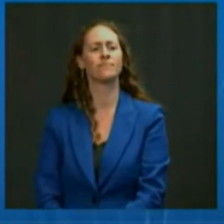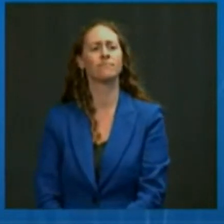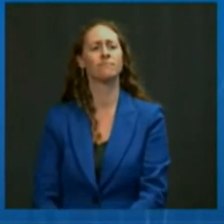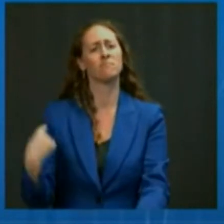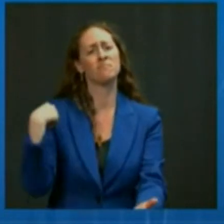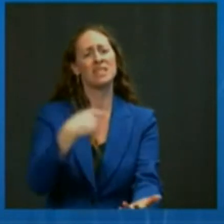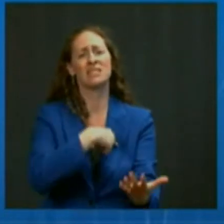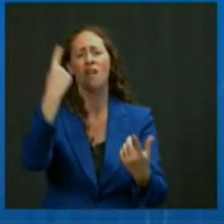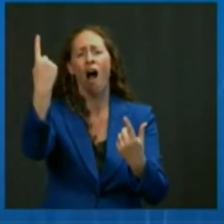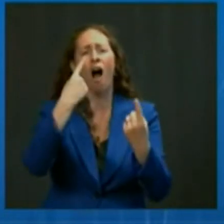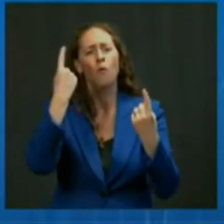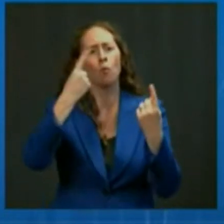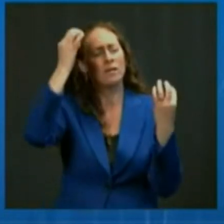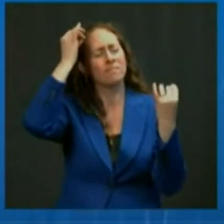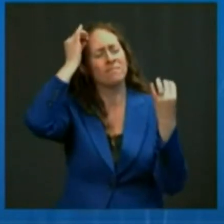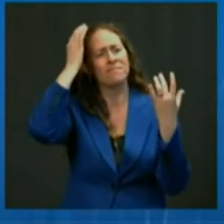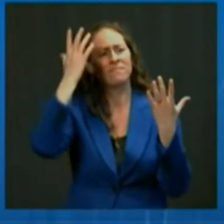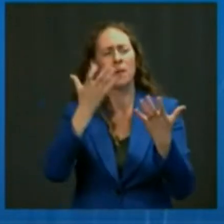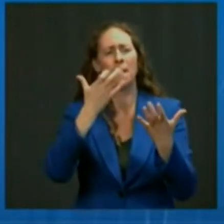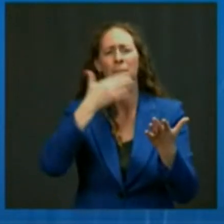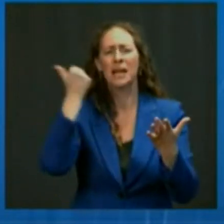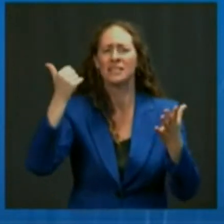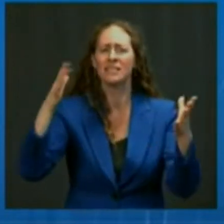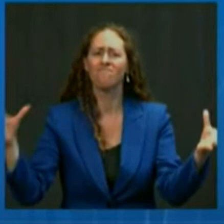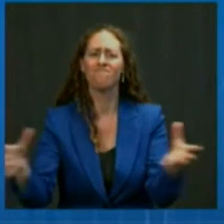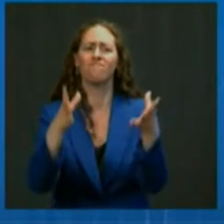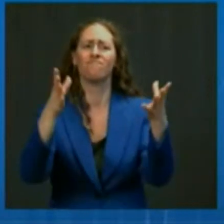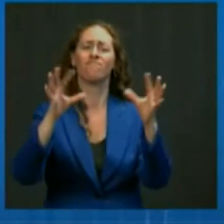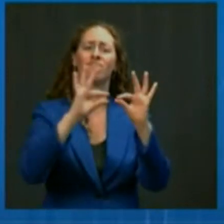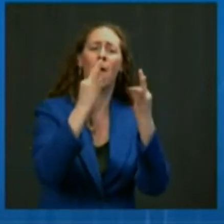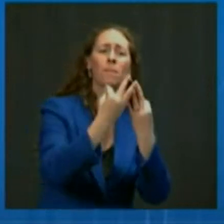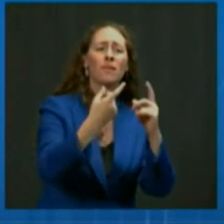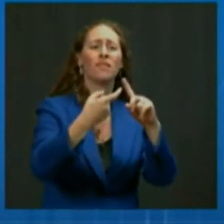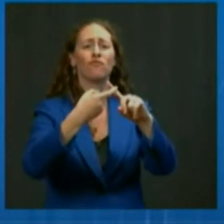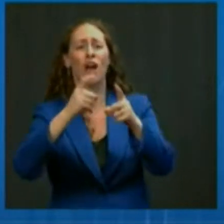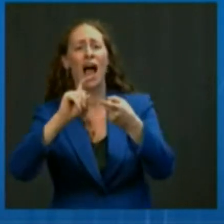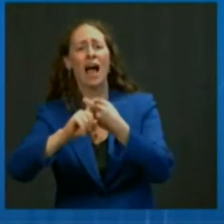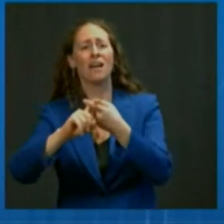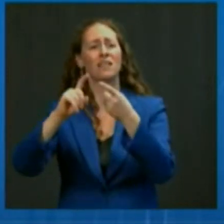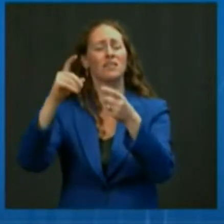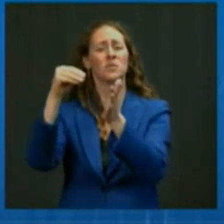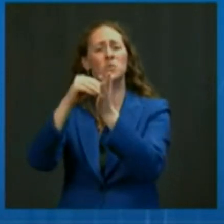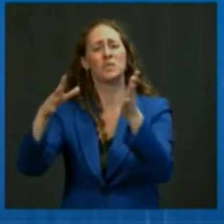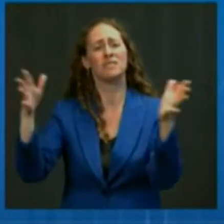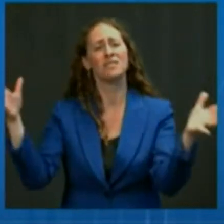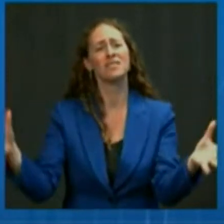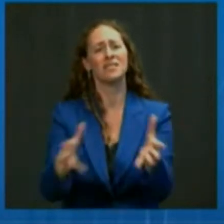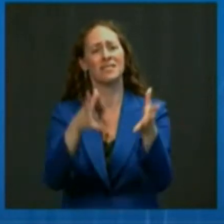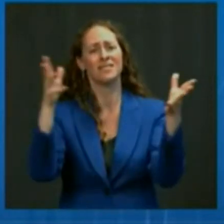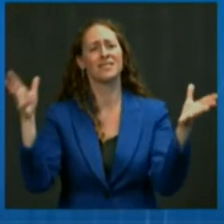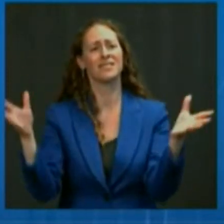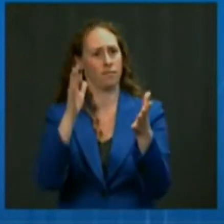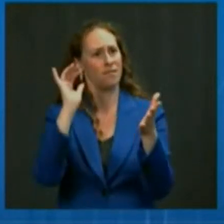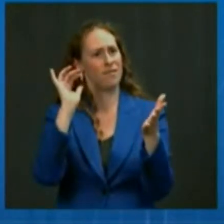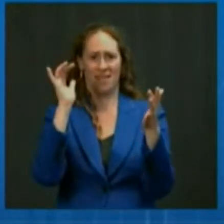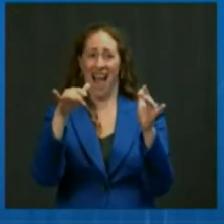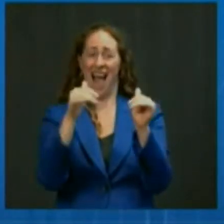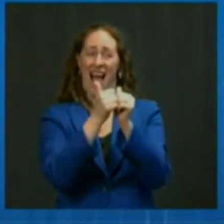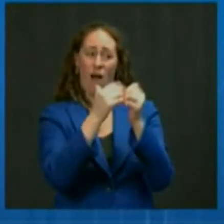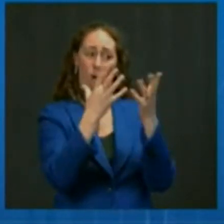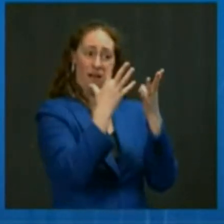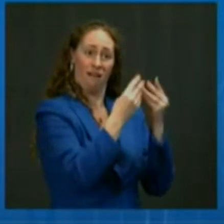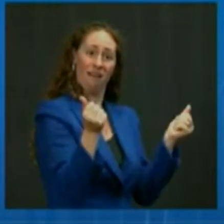our coworkers and neighbors to get vaccinated. That is our path to ending this pandemic. I'll now turn it over to